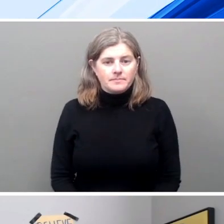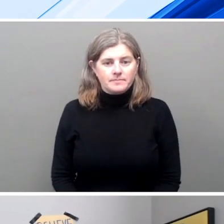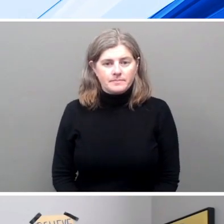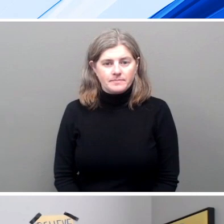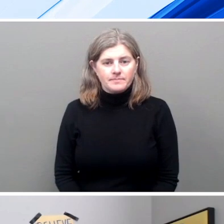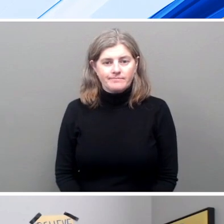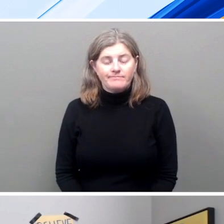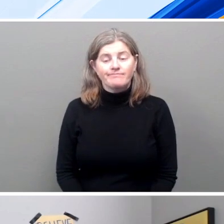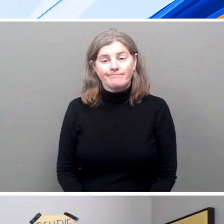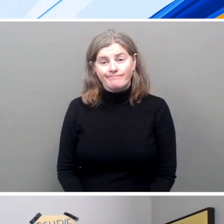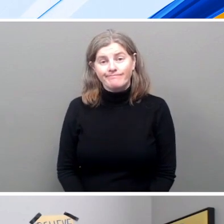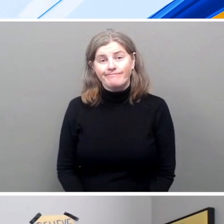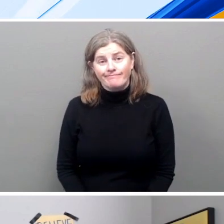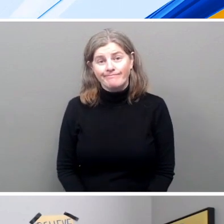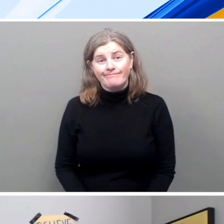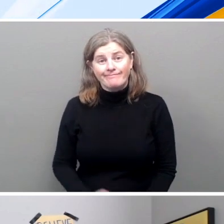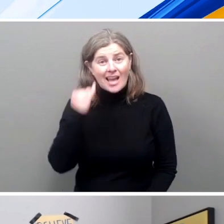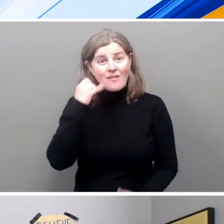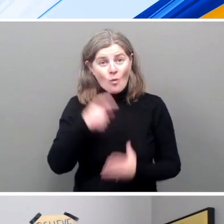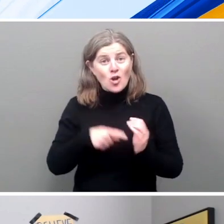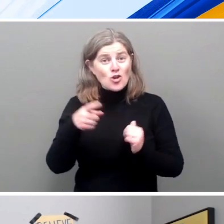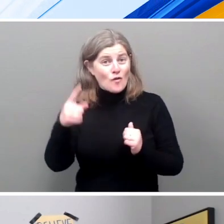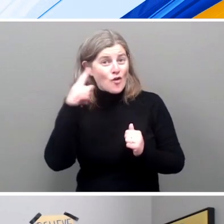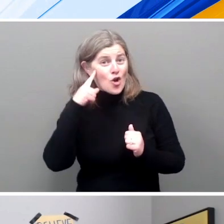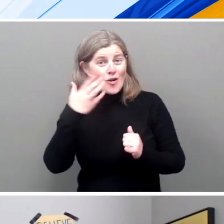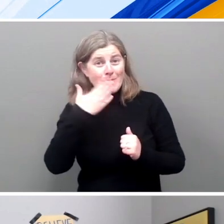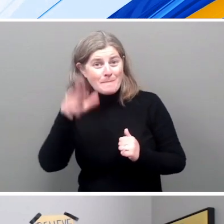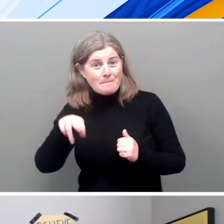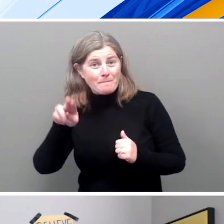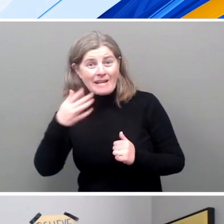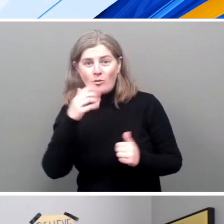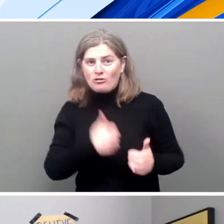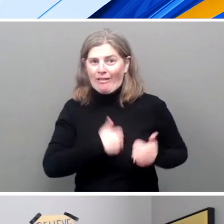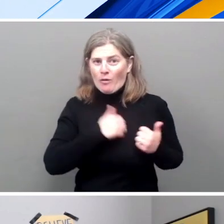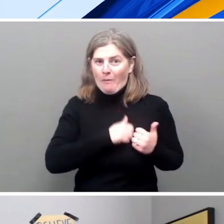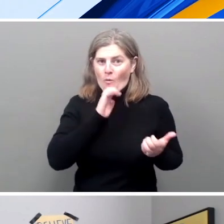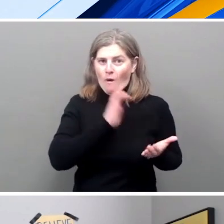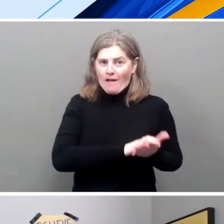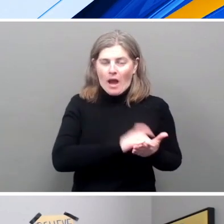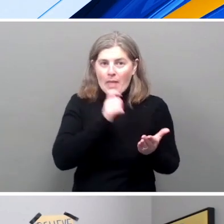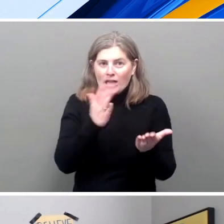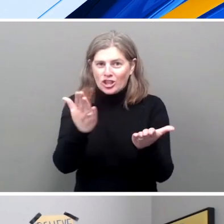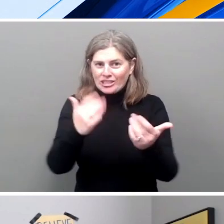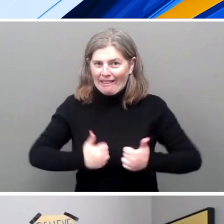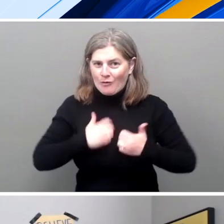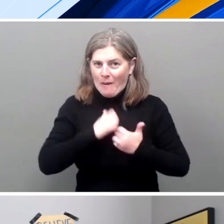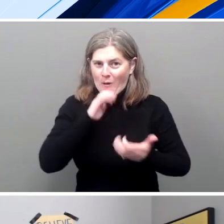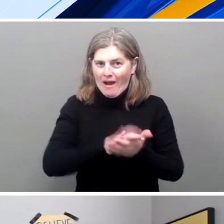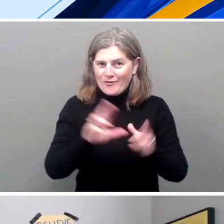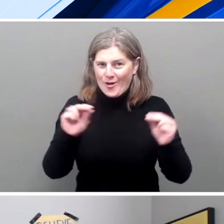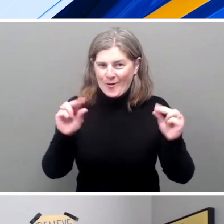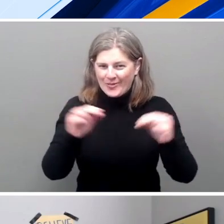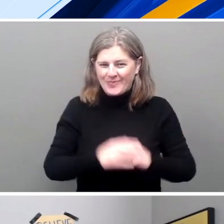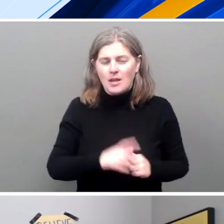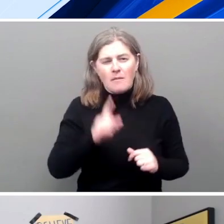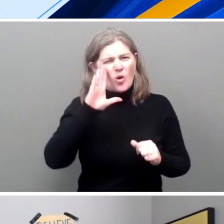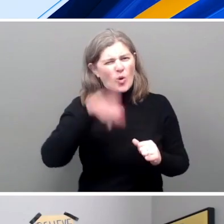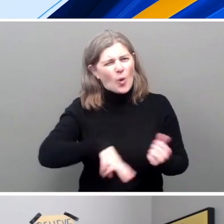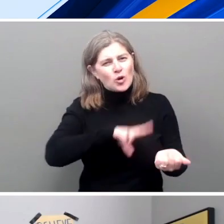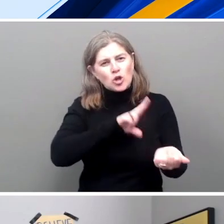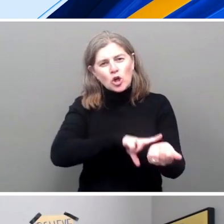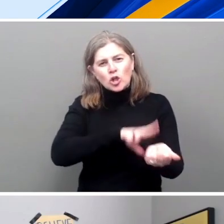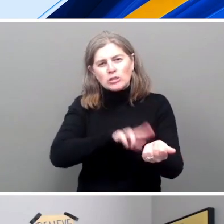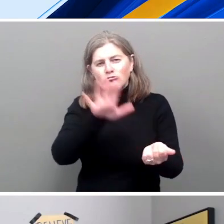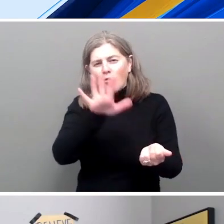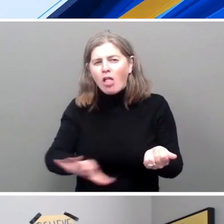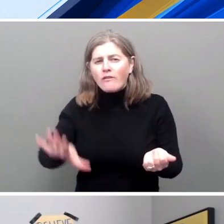Yeah, if you think what you've heard is bad, you should live with my wife. I'm not suggesting that, but nurses in New Mexico are